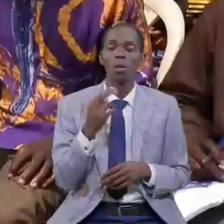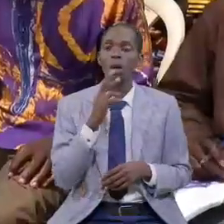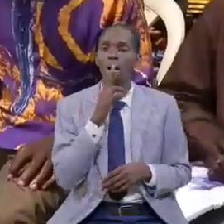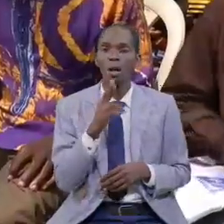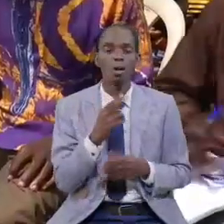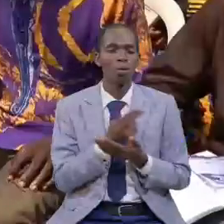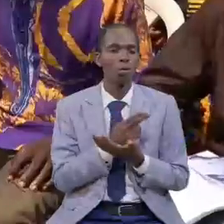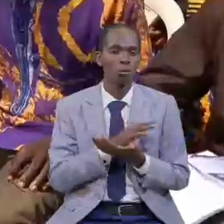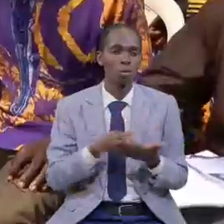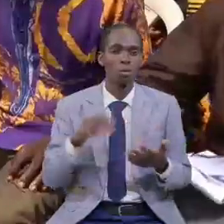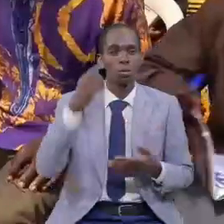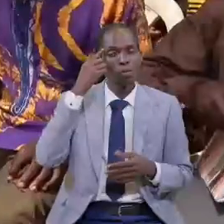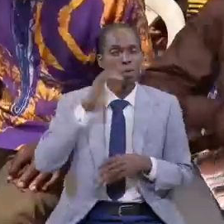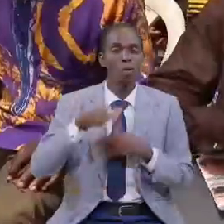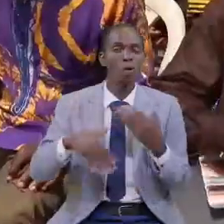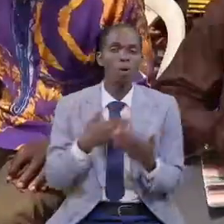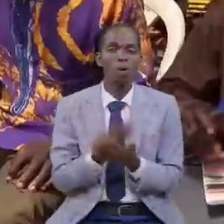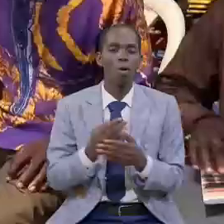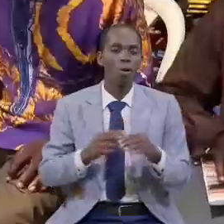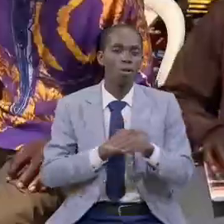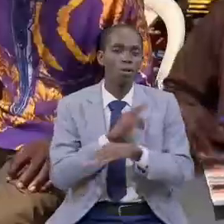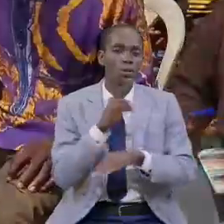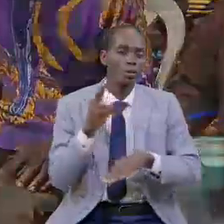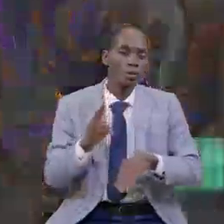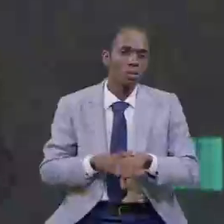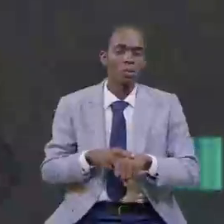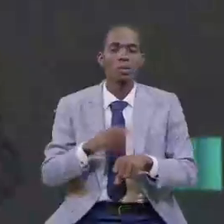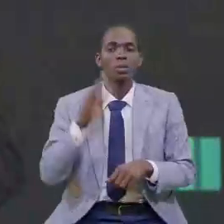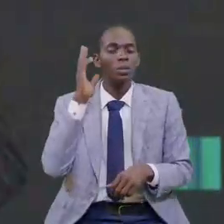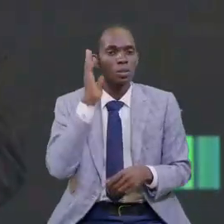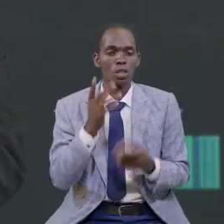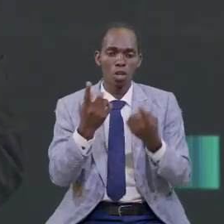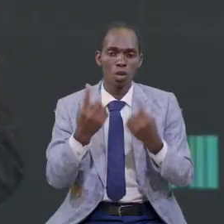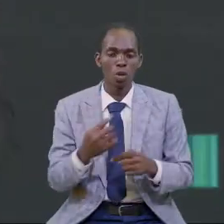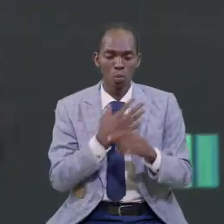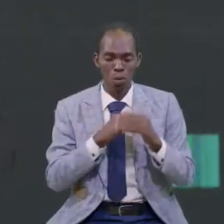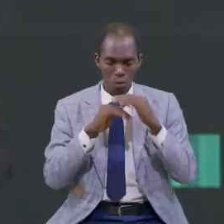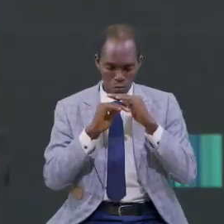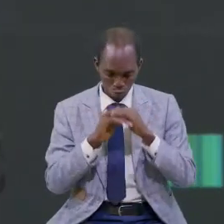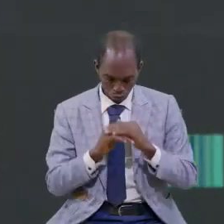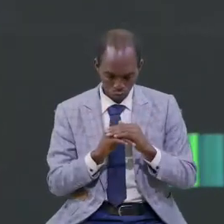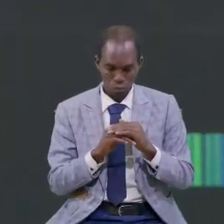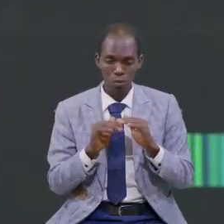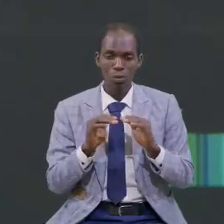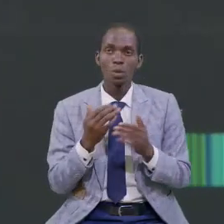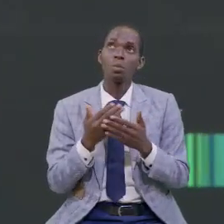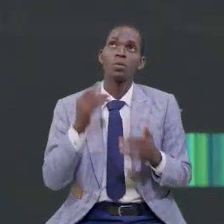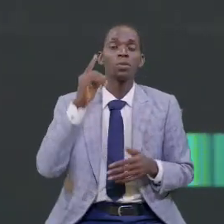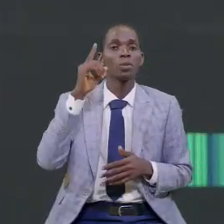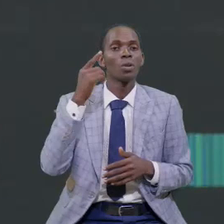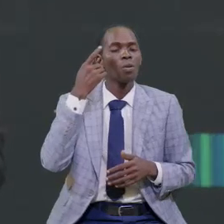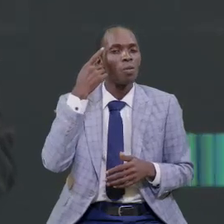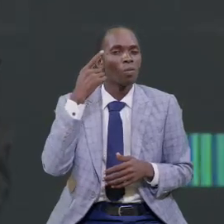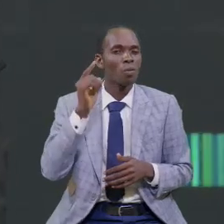all nations shall come and worship before thee, for thy